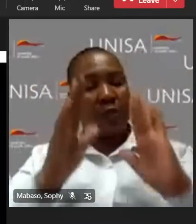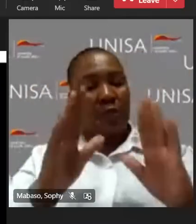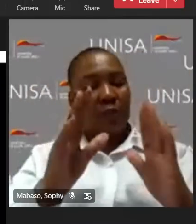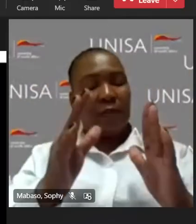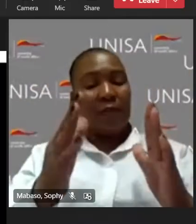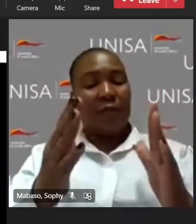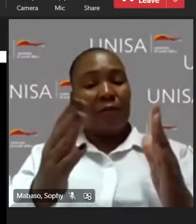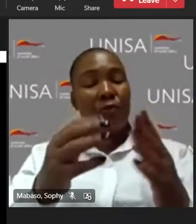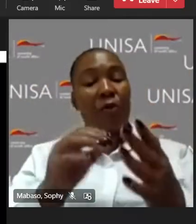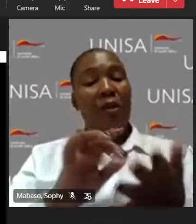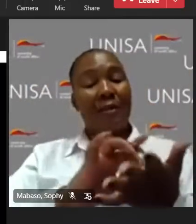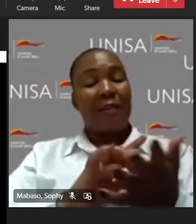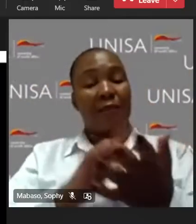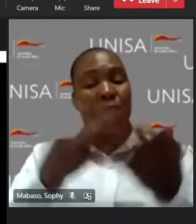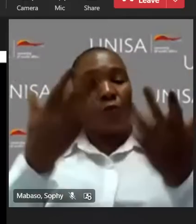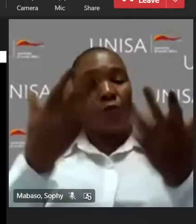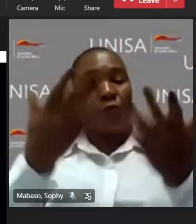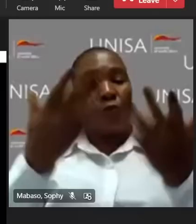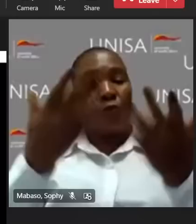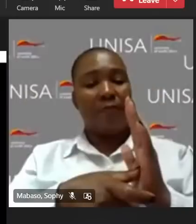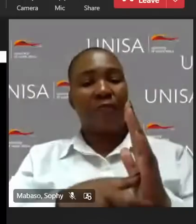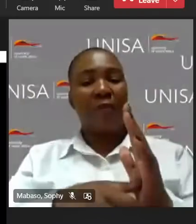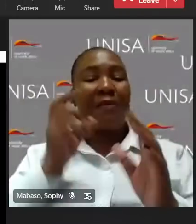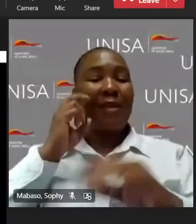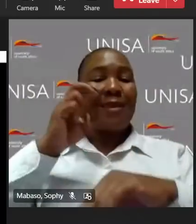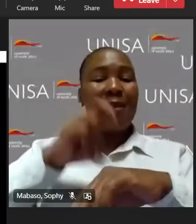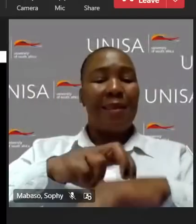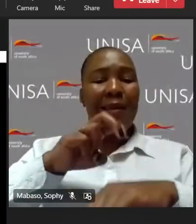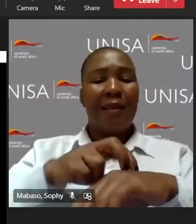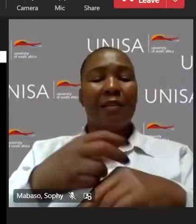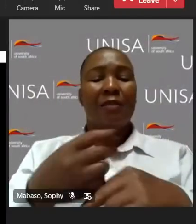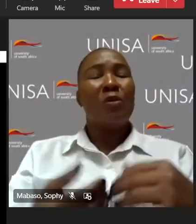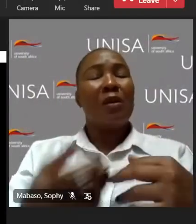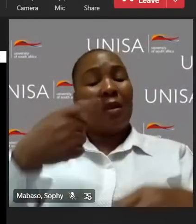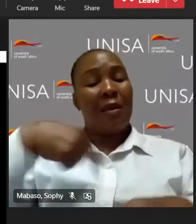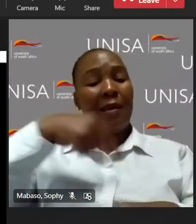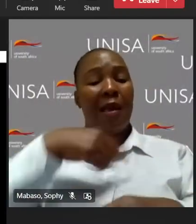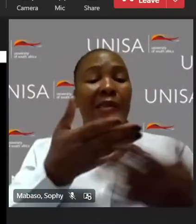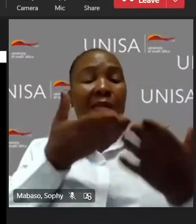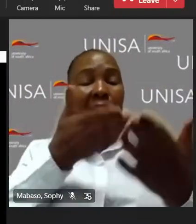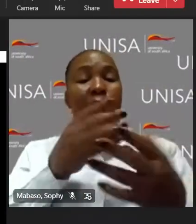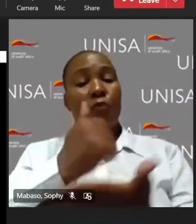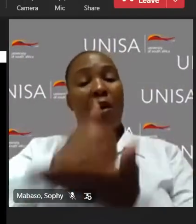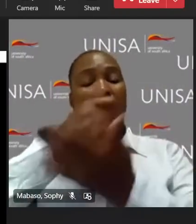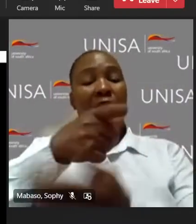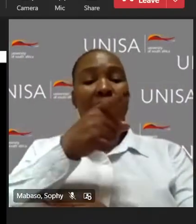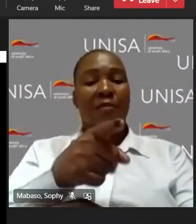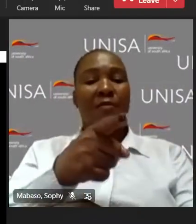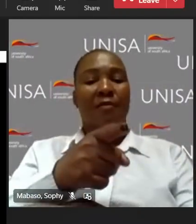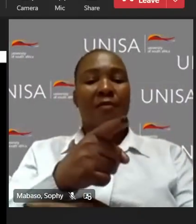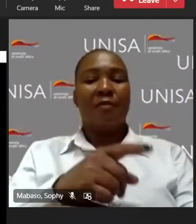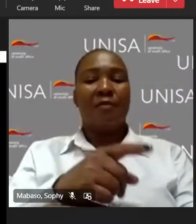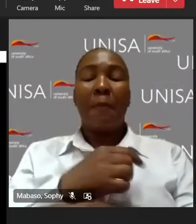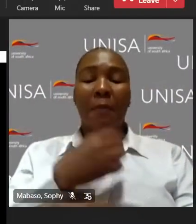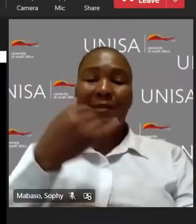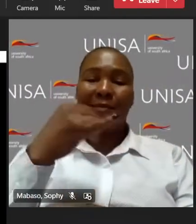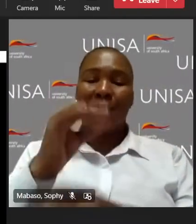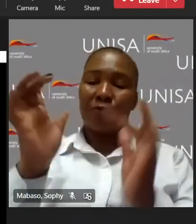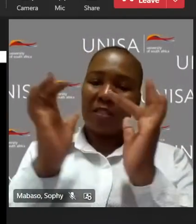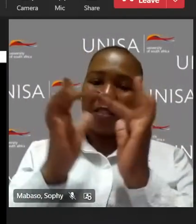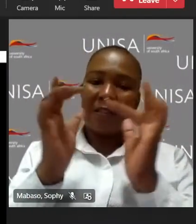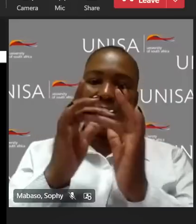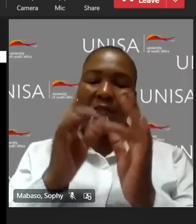If you need assistance, we are here for you. please do not hesitate to contact us.